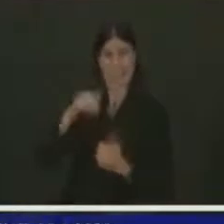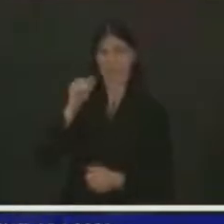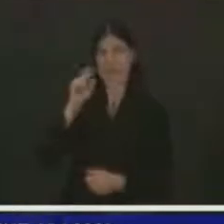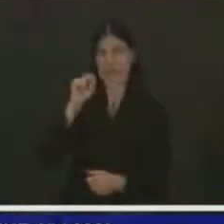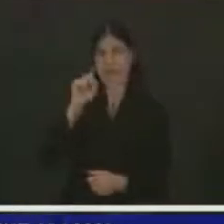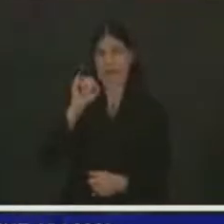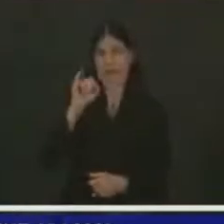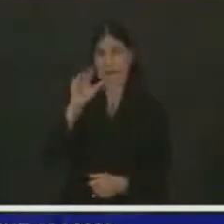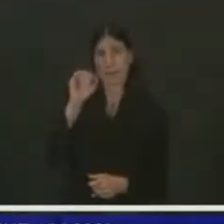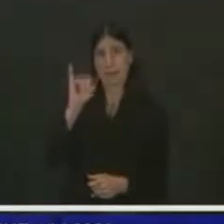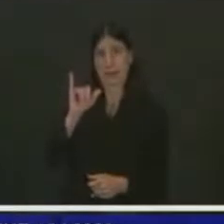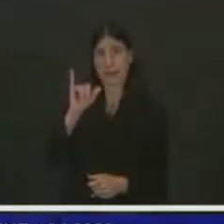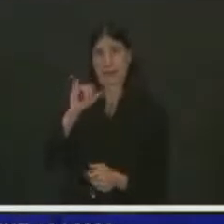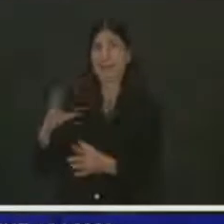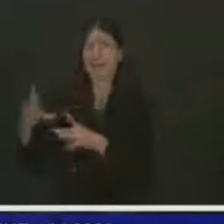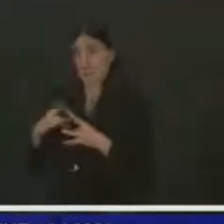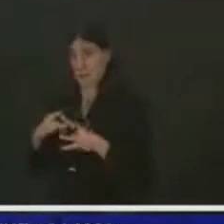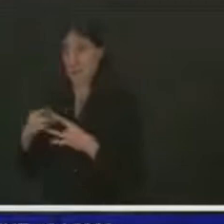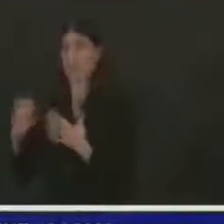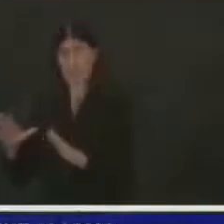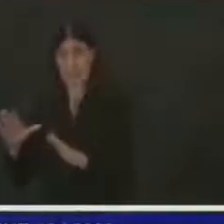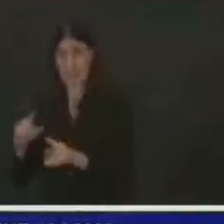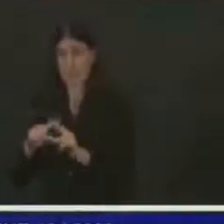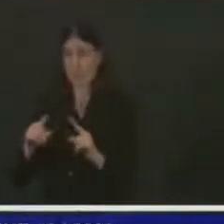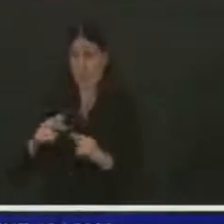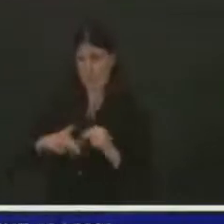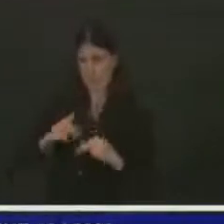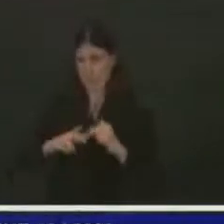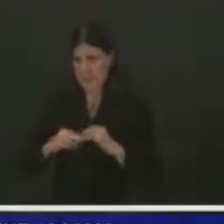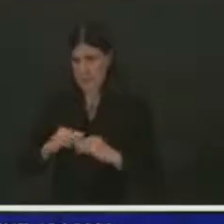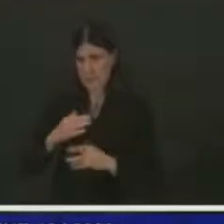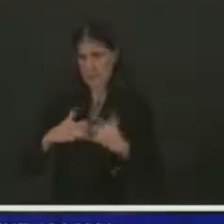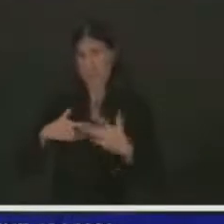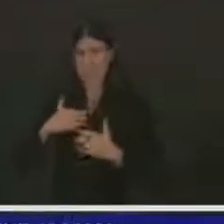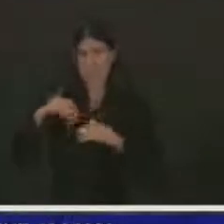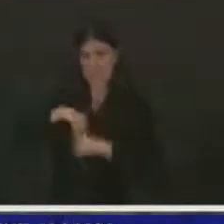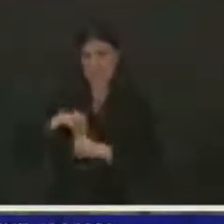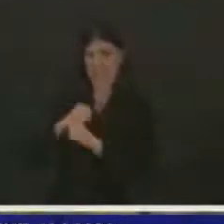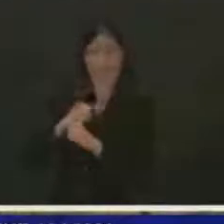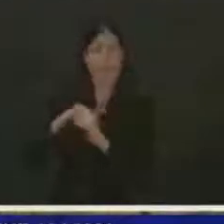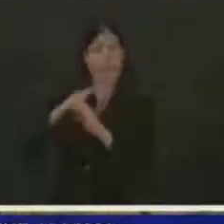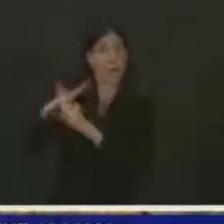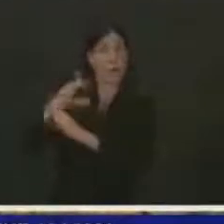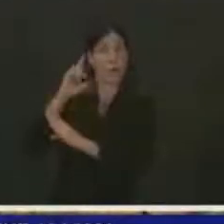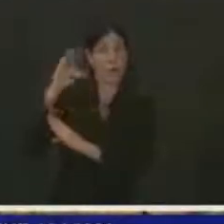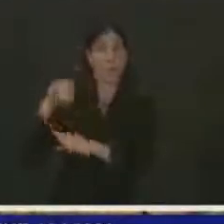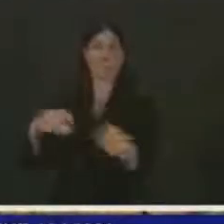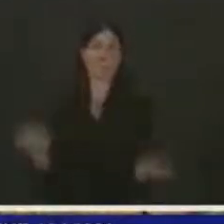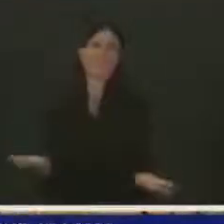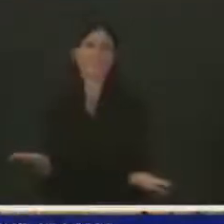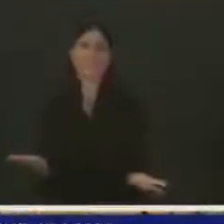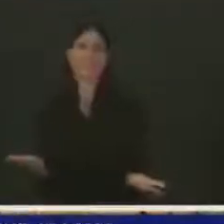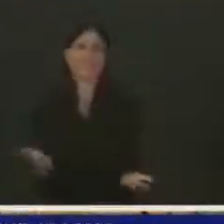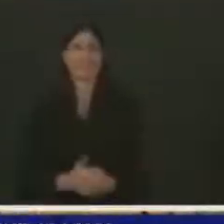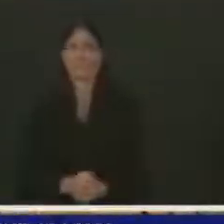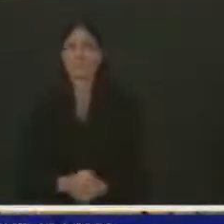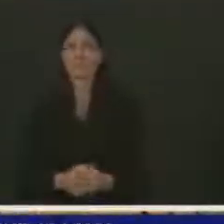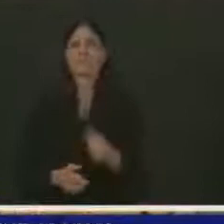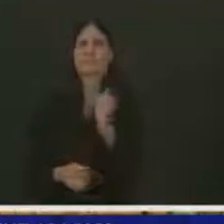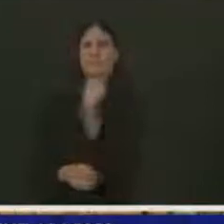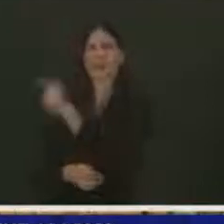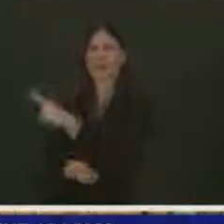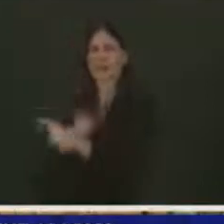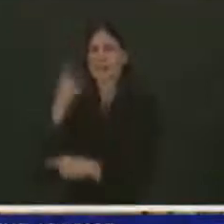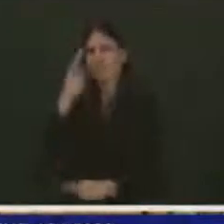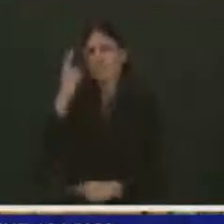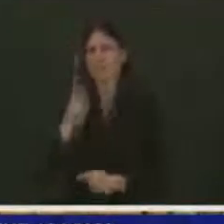early on in the development of them. Governor, good afternoon. Good afternoon. Don't think